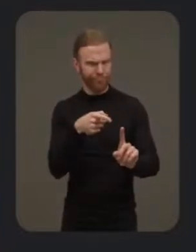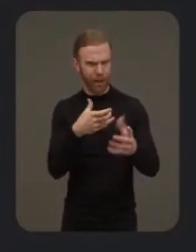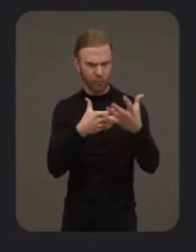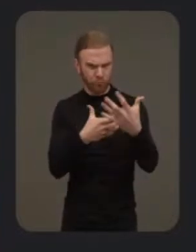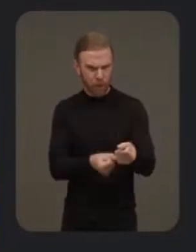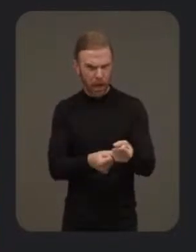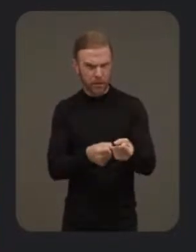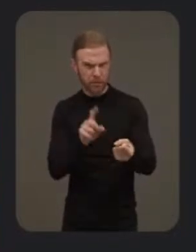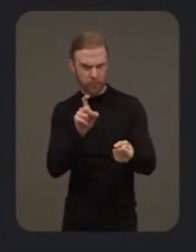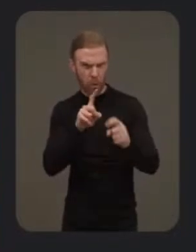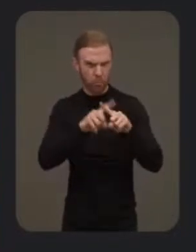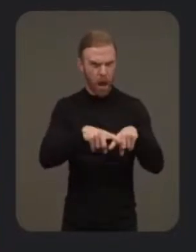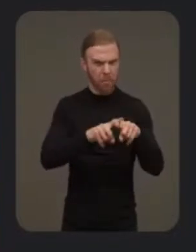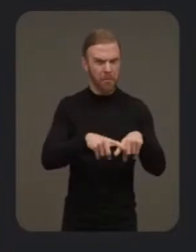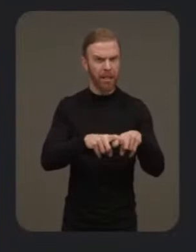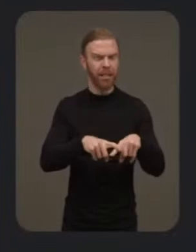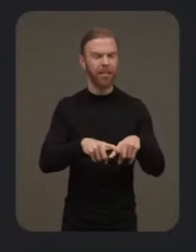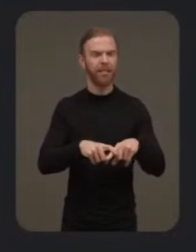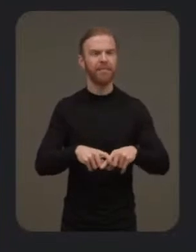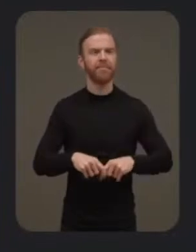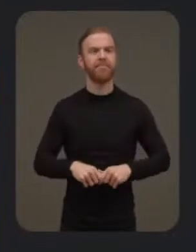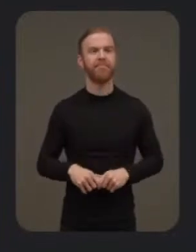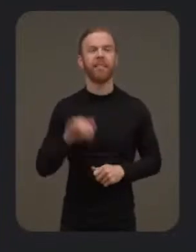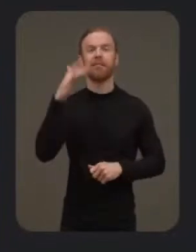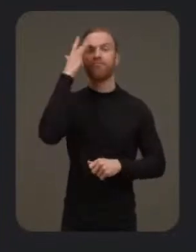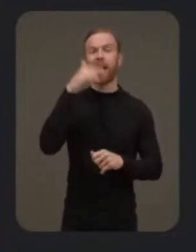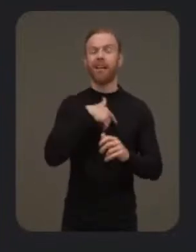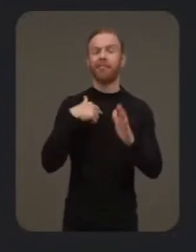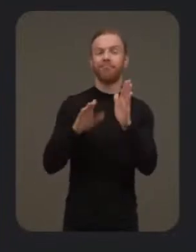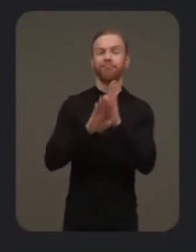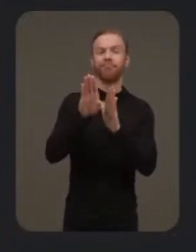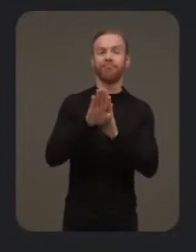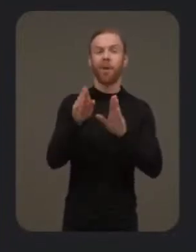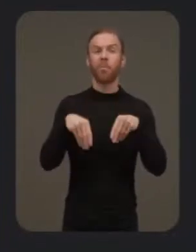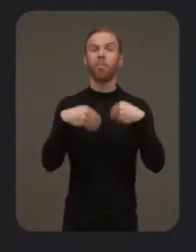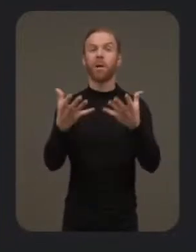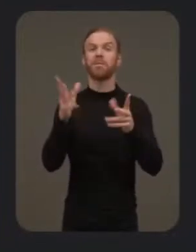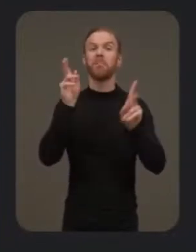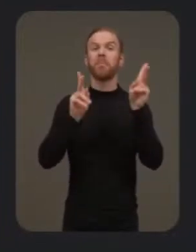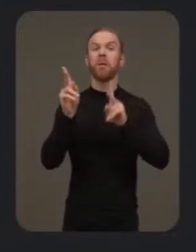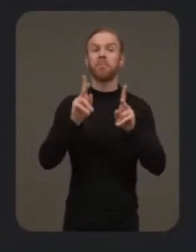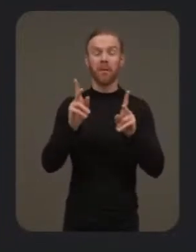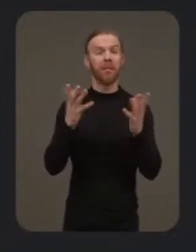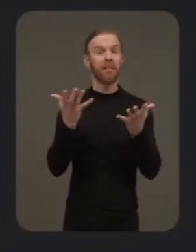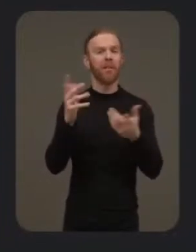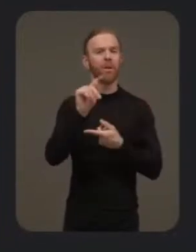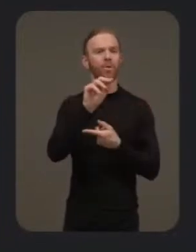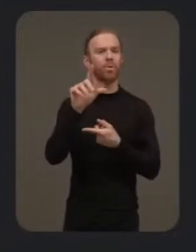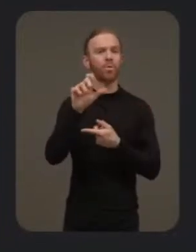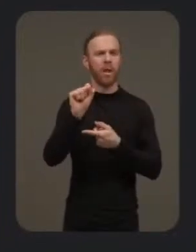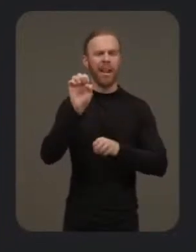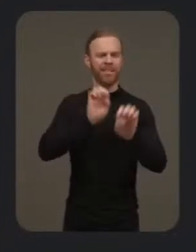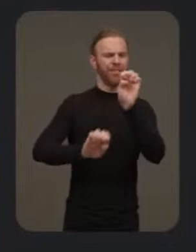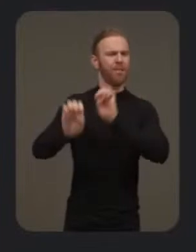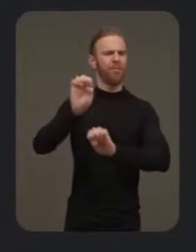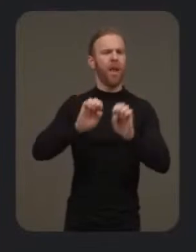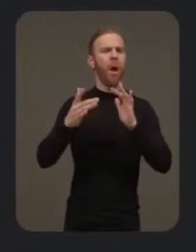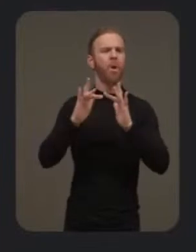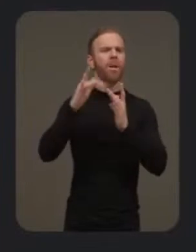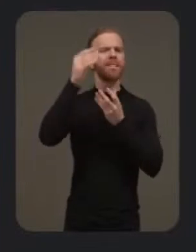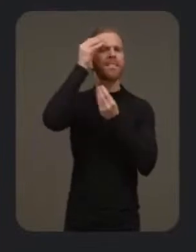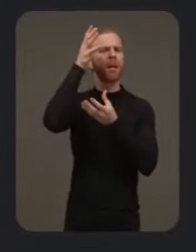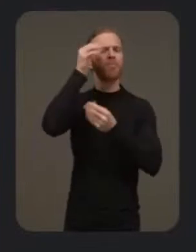its trustworthiness. That's why we're developing and providing people with tools to evaluate online